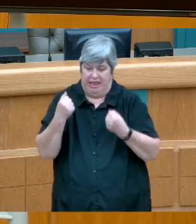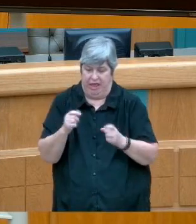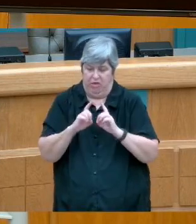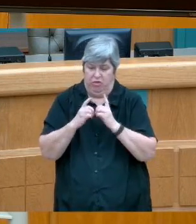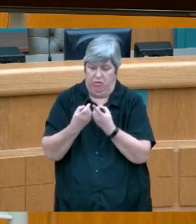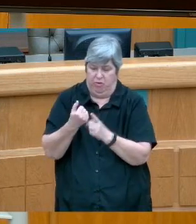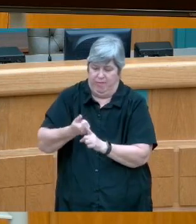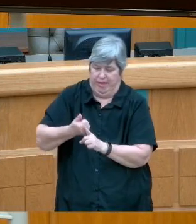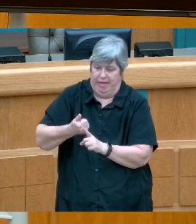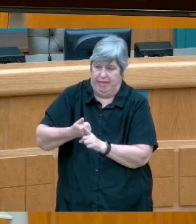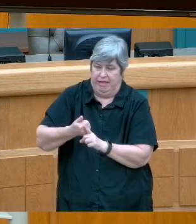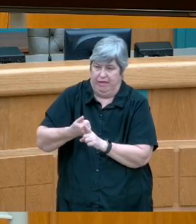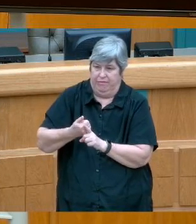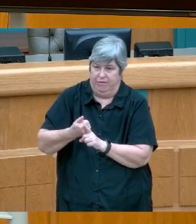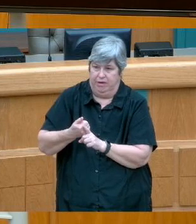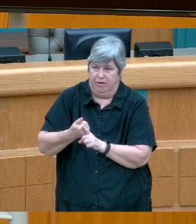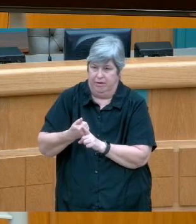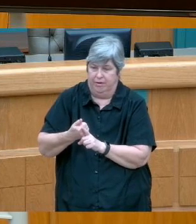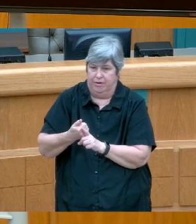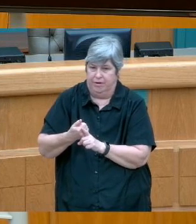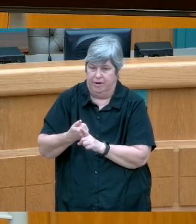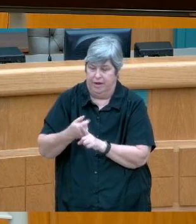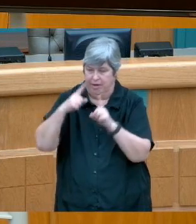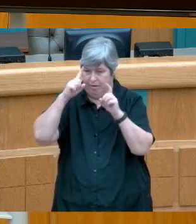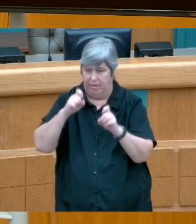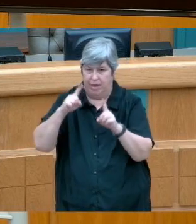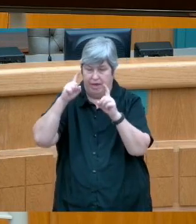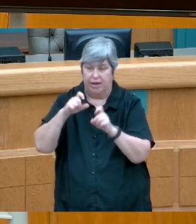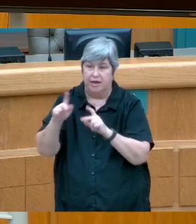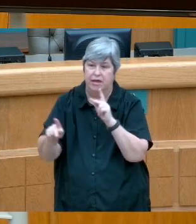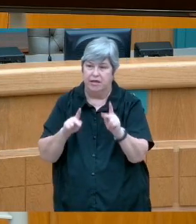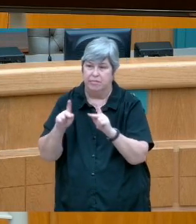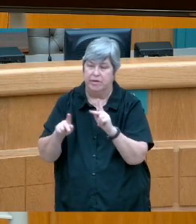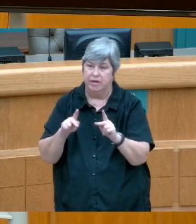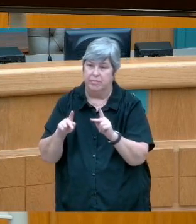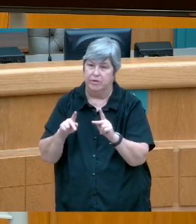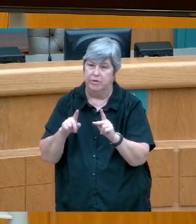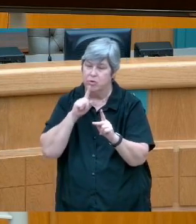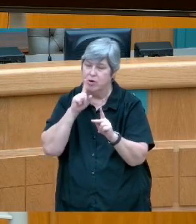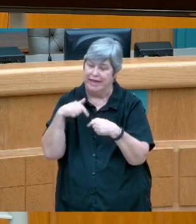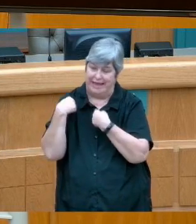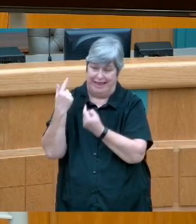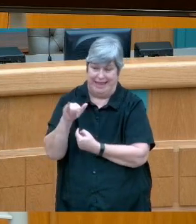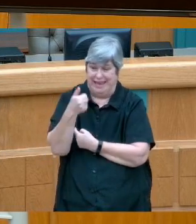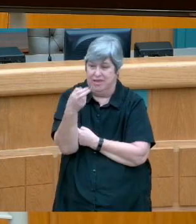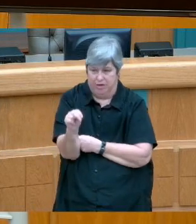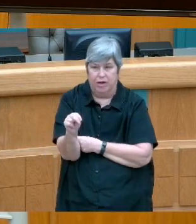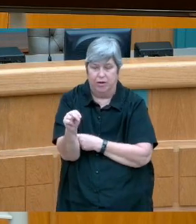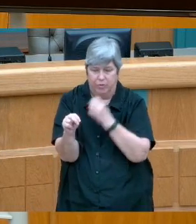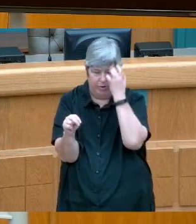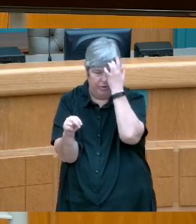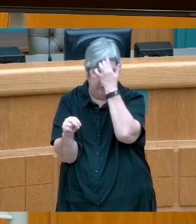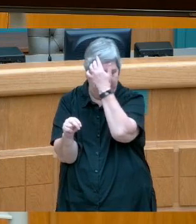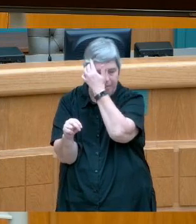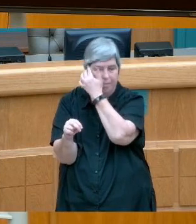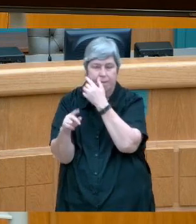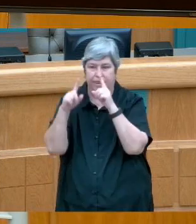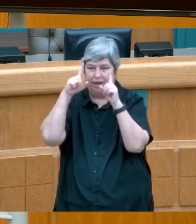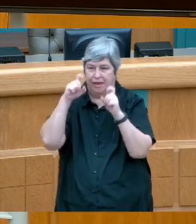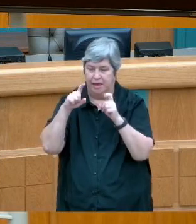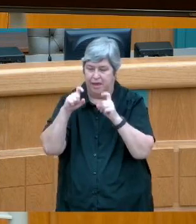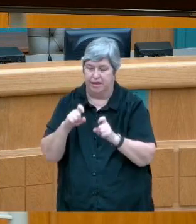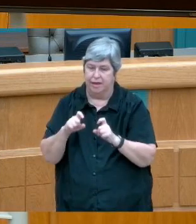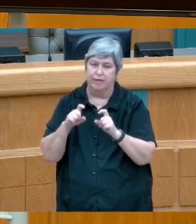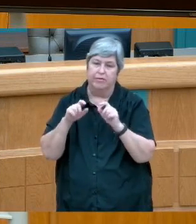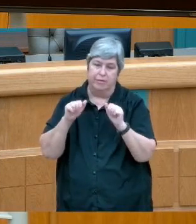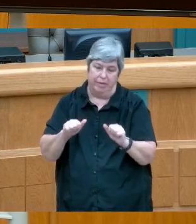department district has been testing individuals in our community really since January. Our testing capabilities and